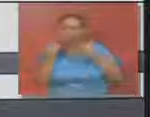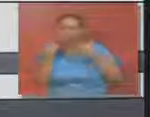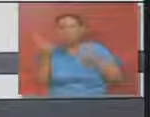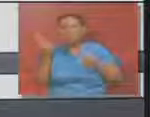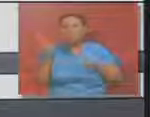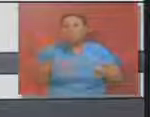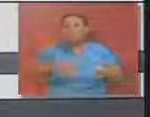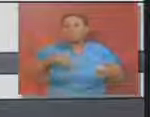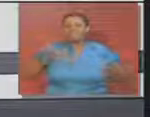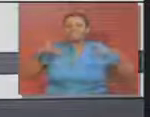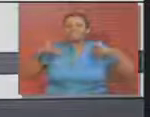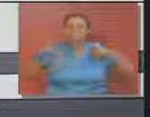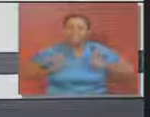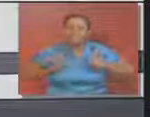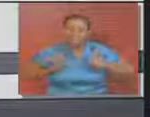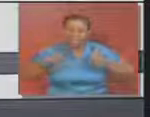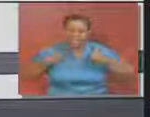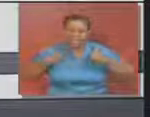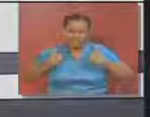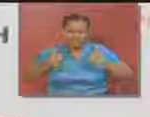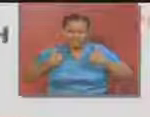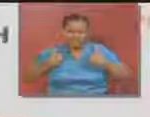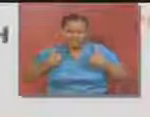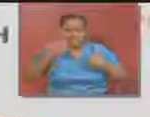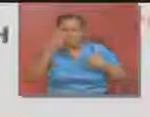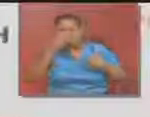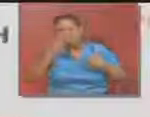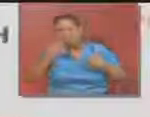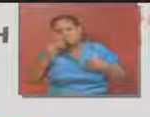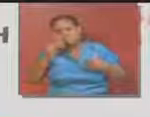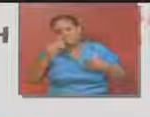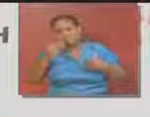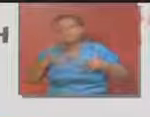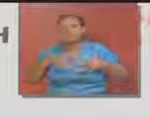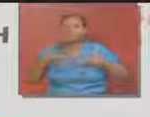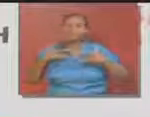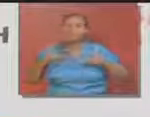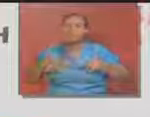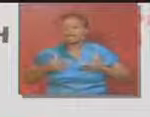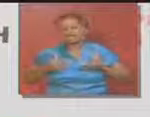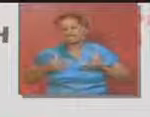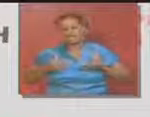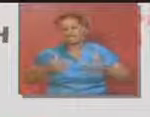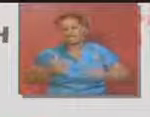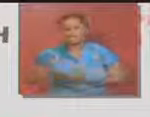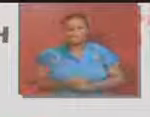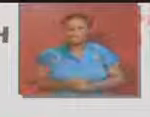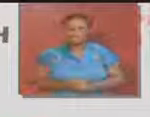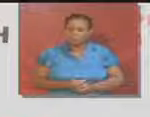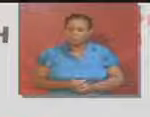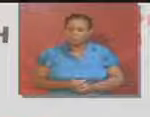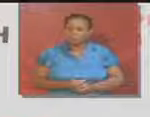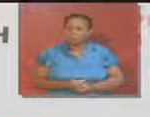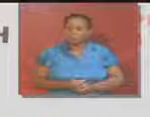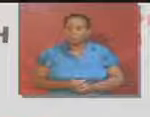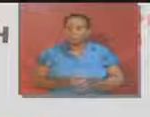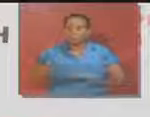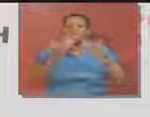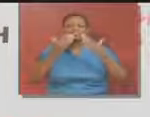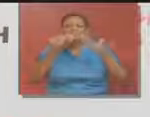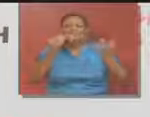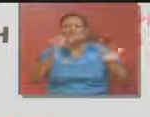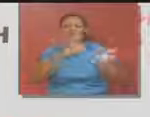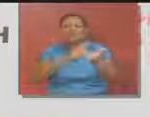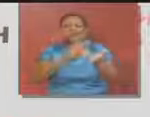been doing successfully so far. Thank you. Thank you very much, Dr. Bhagwan Das. And we go now